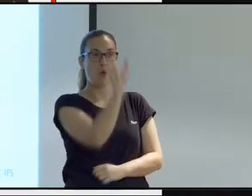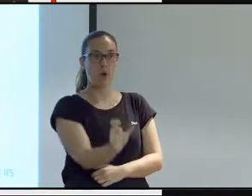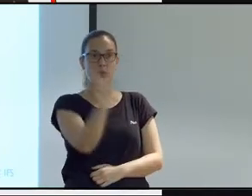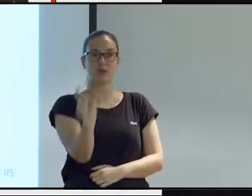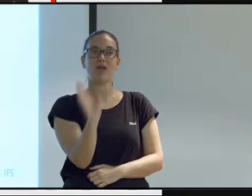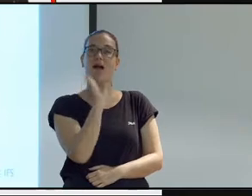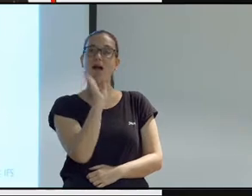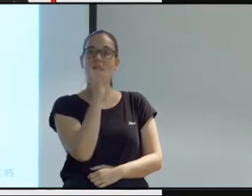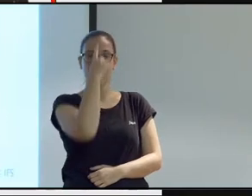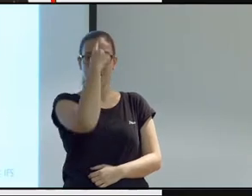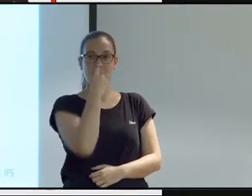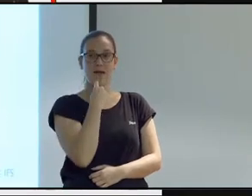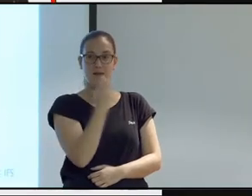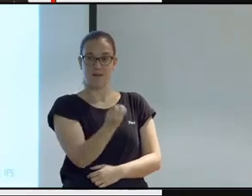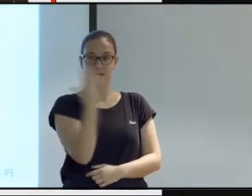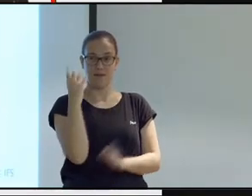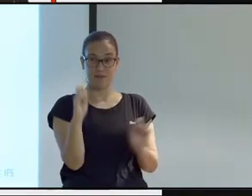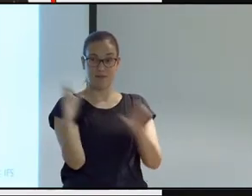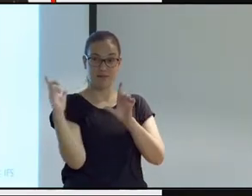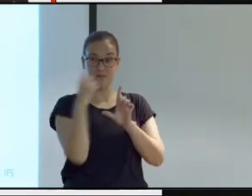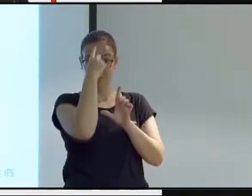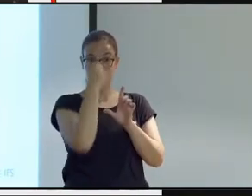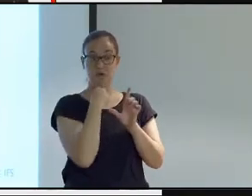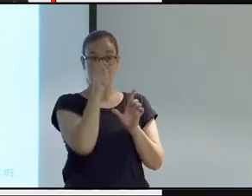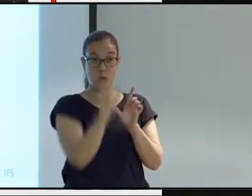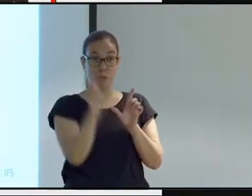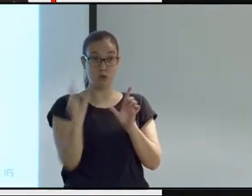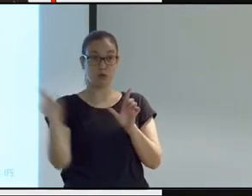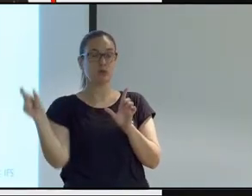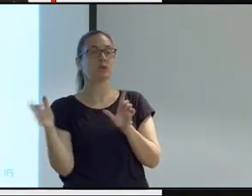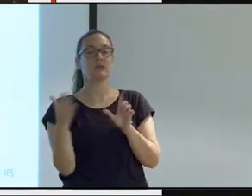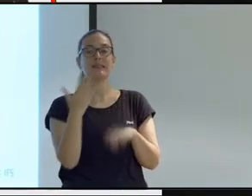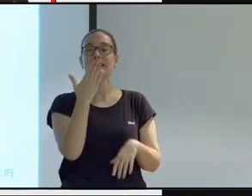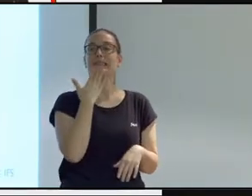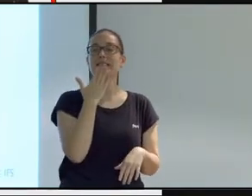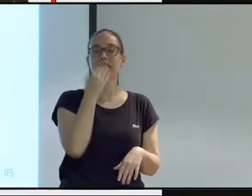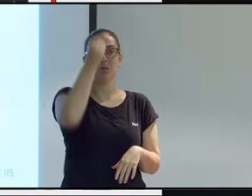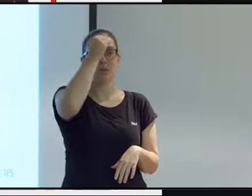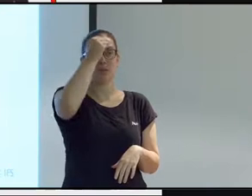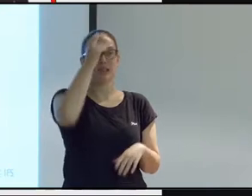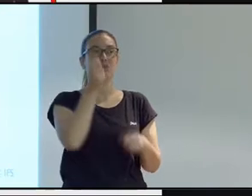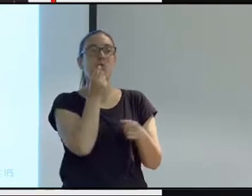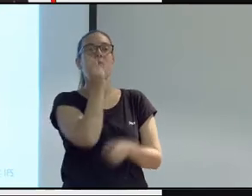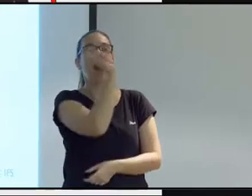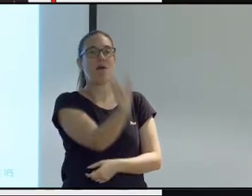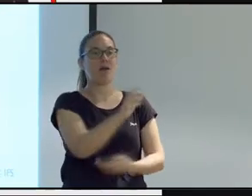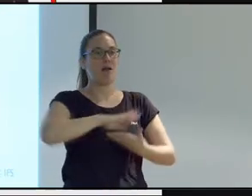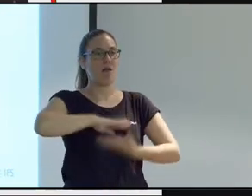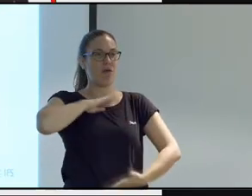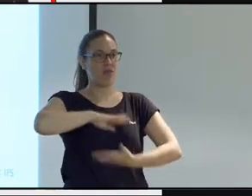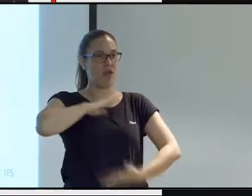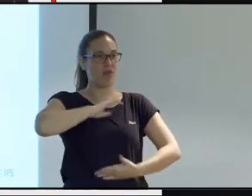at all these bodies that we saw on the previous slide, we think about things in terms